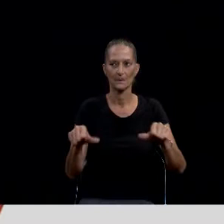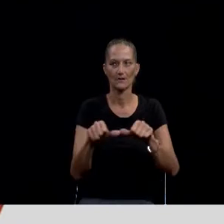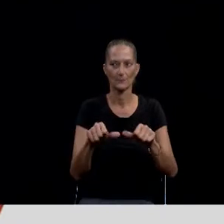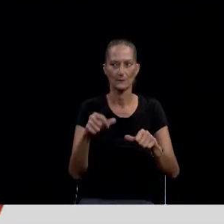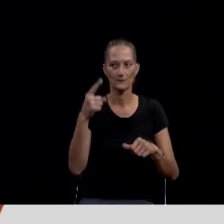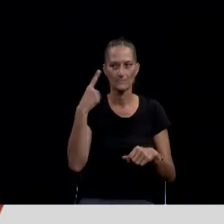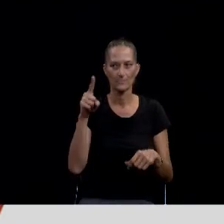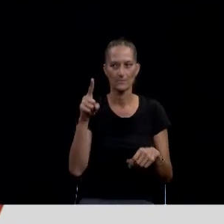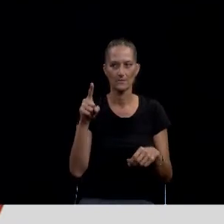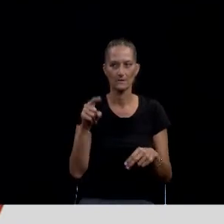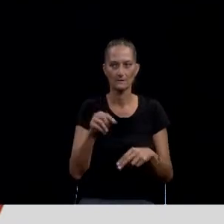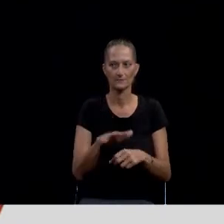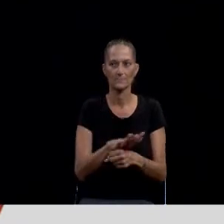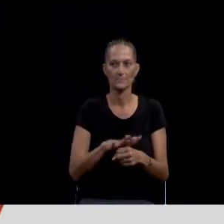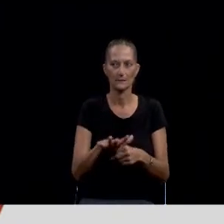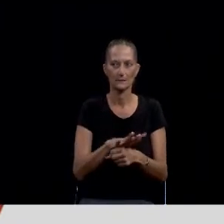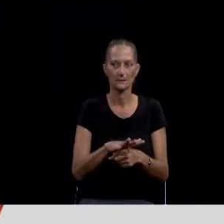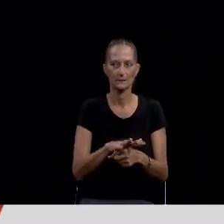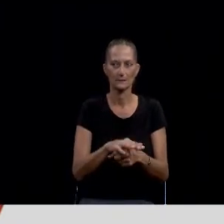area during events.